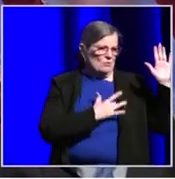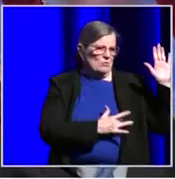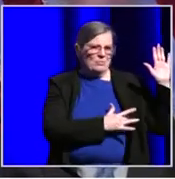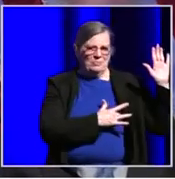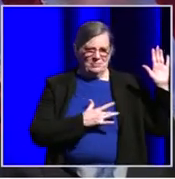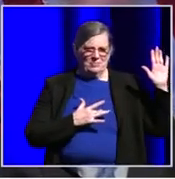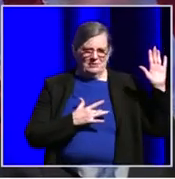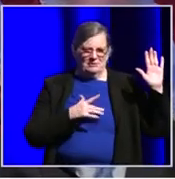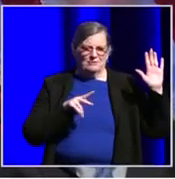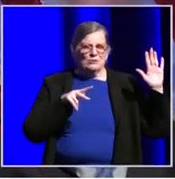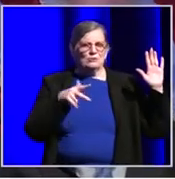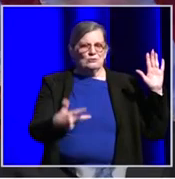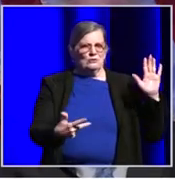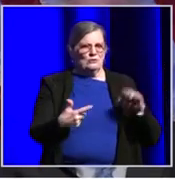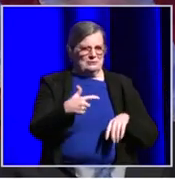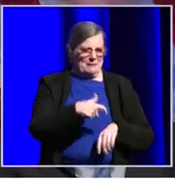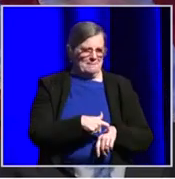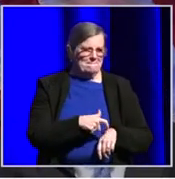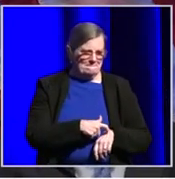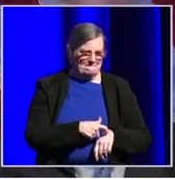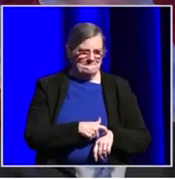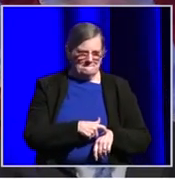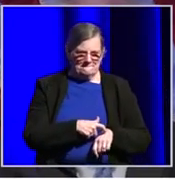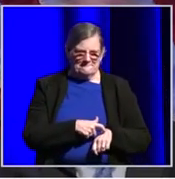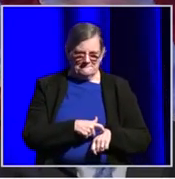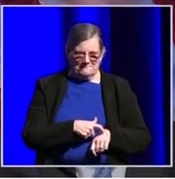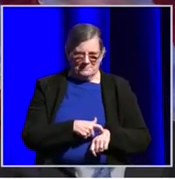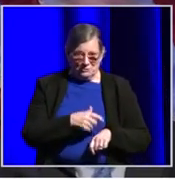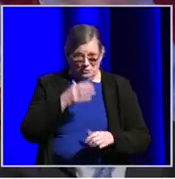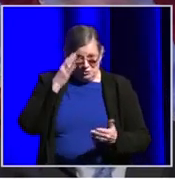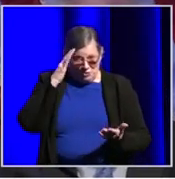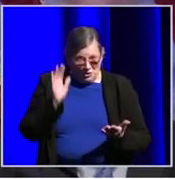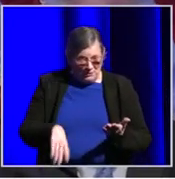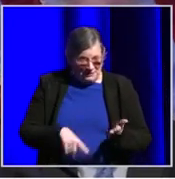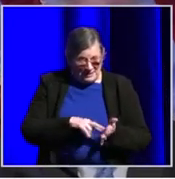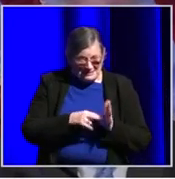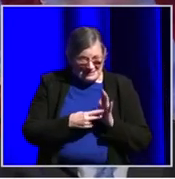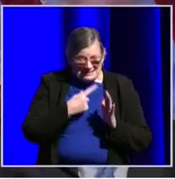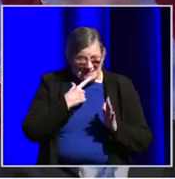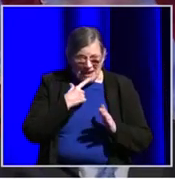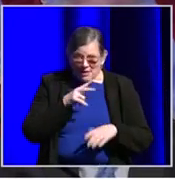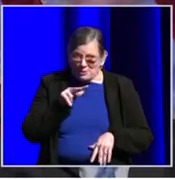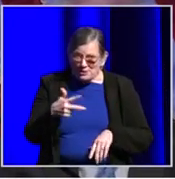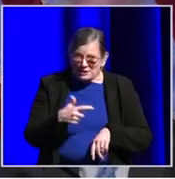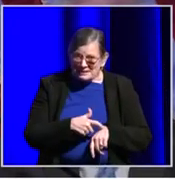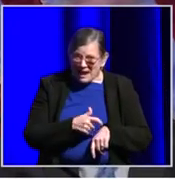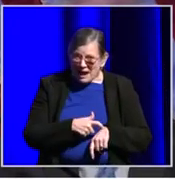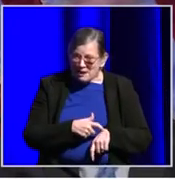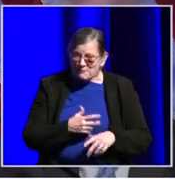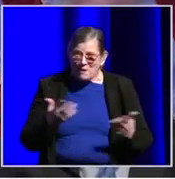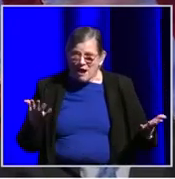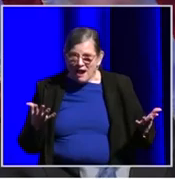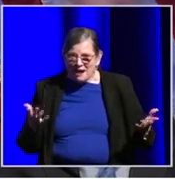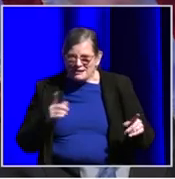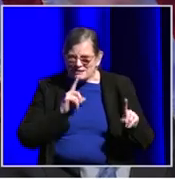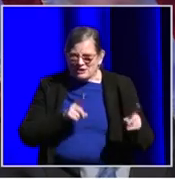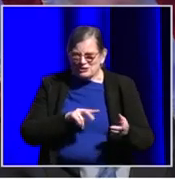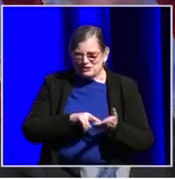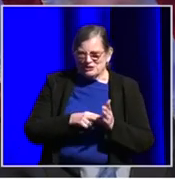third time. And you know what they say about third times. They're a charm.